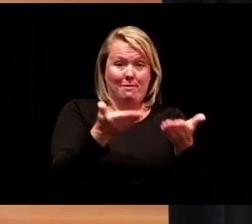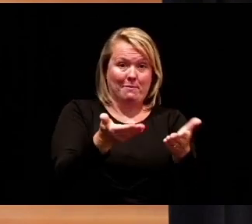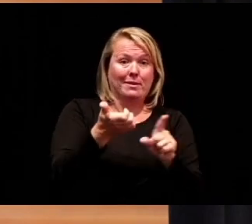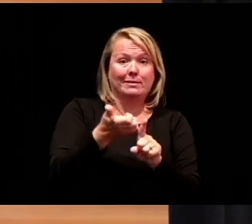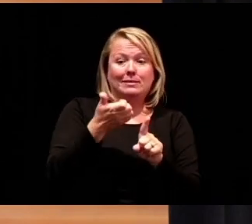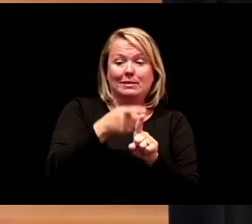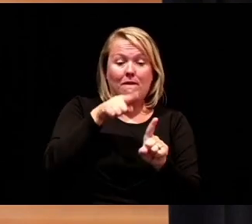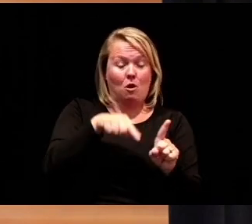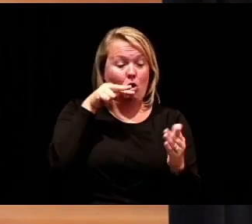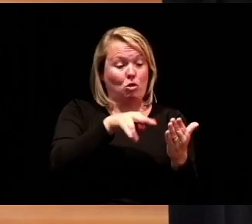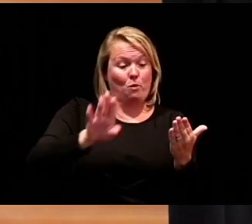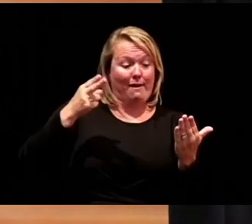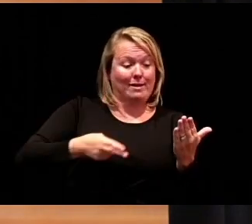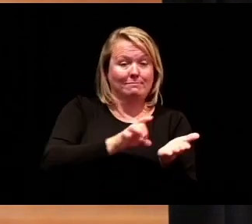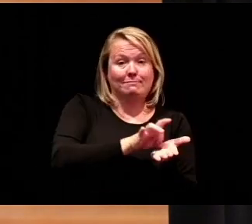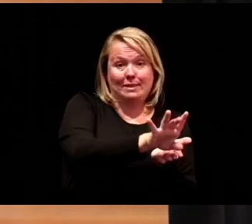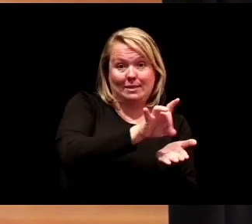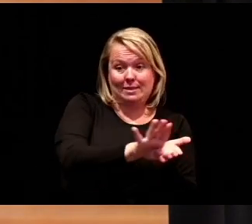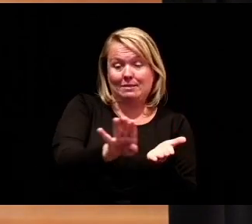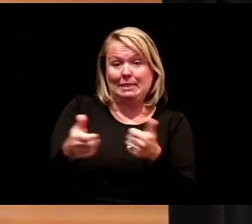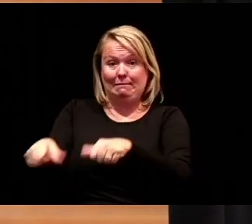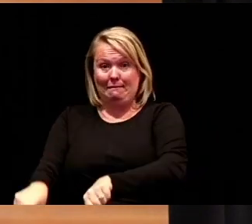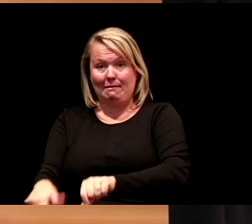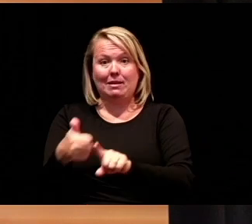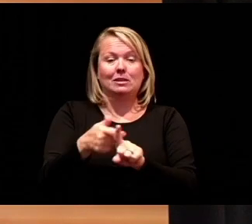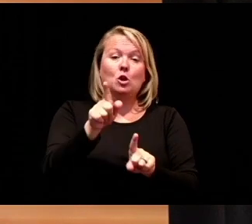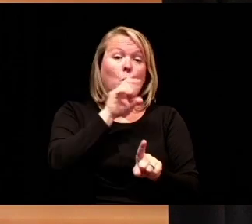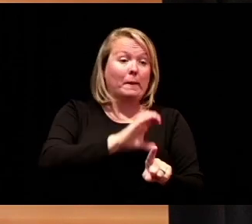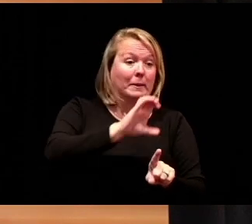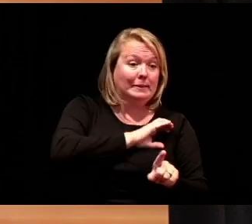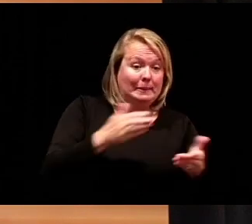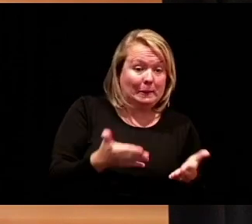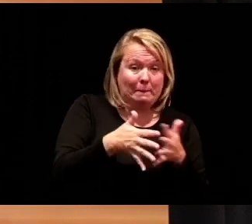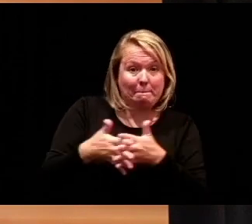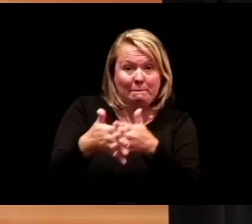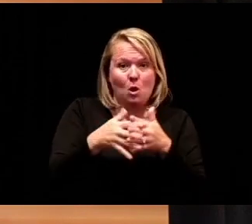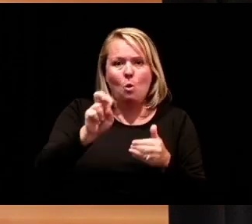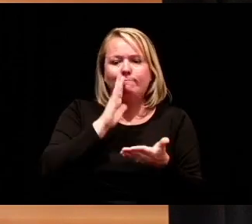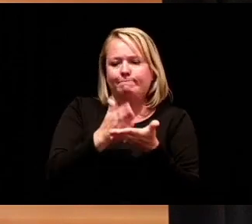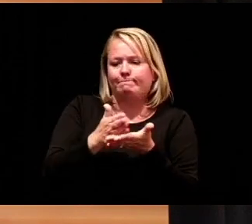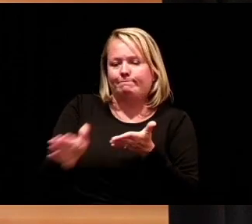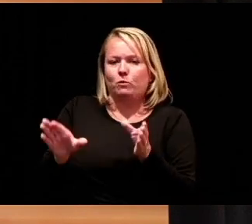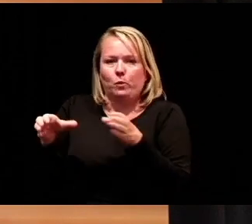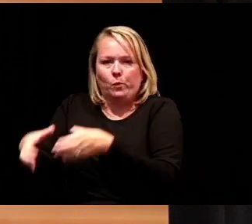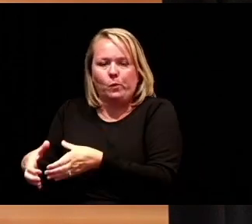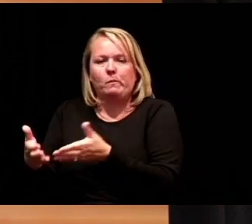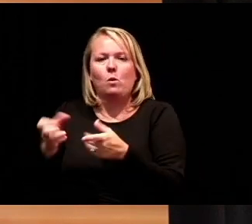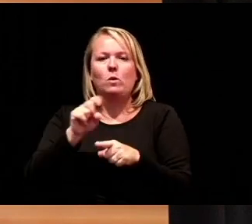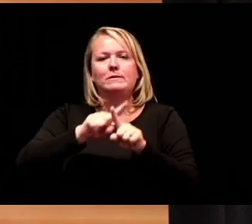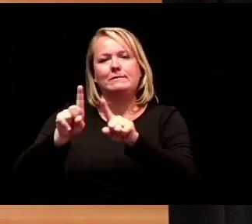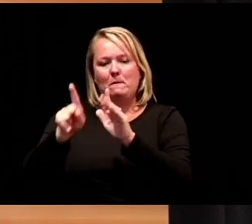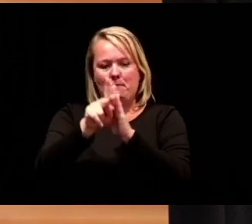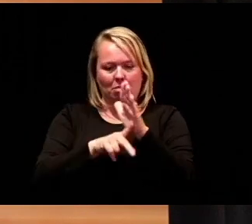Why did he pick that one home to supposedly sell? Suspect. Court did not accept the